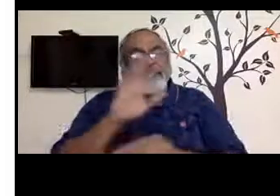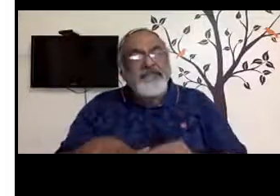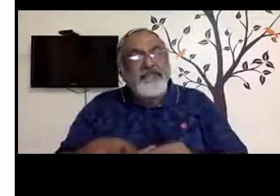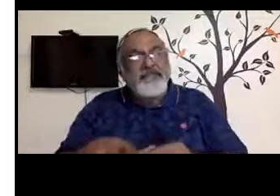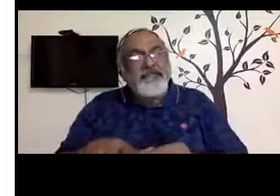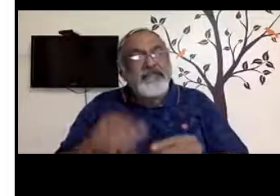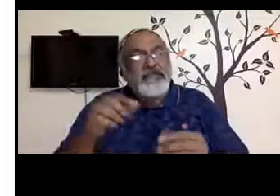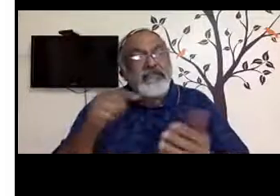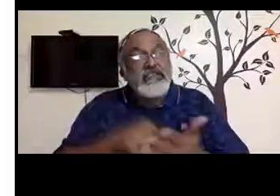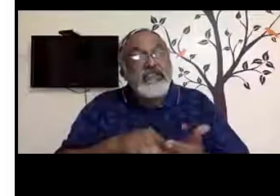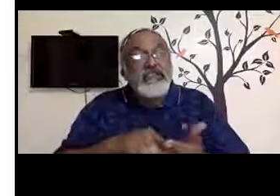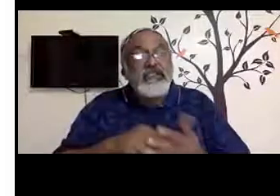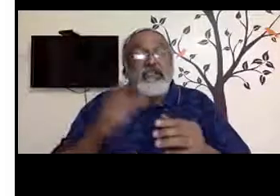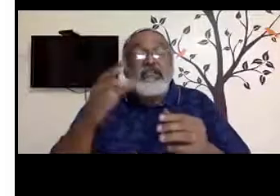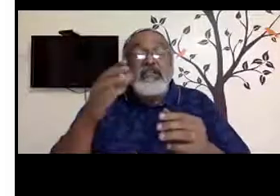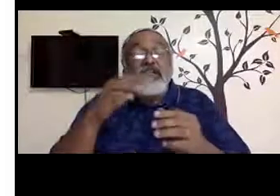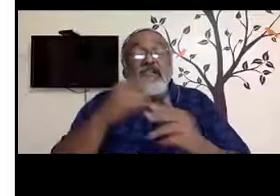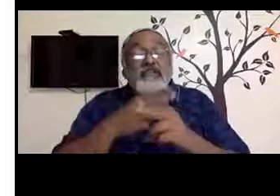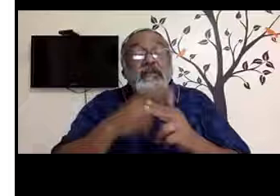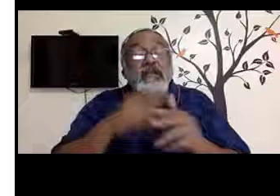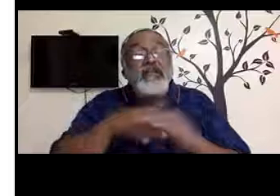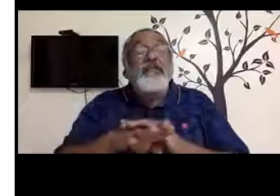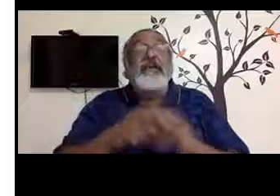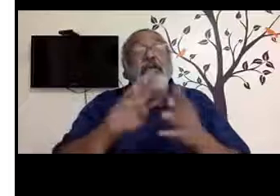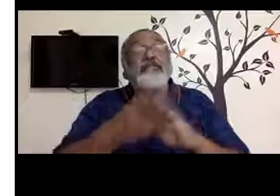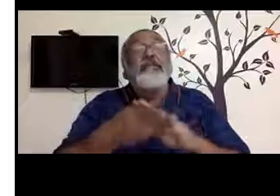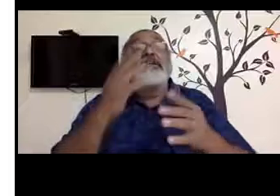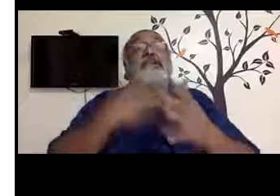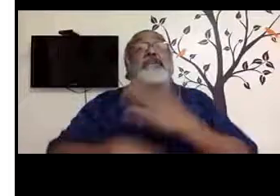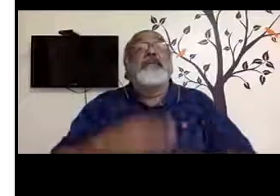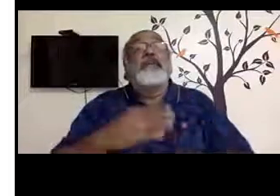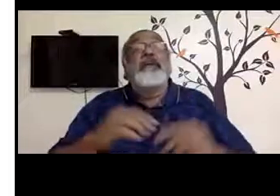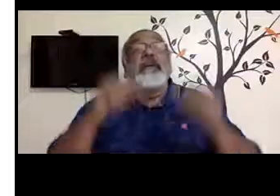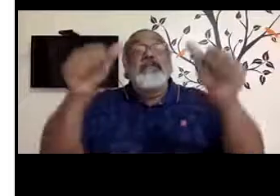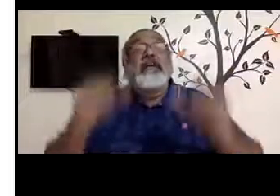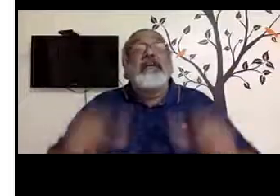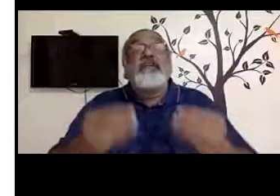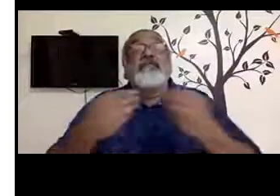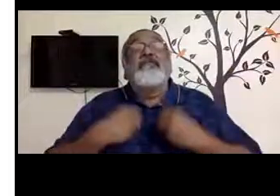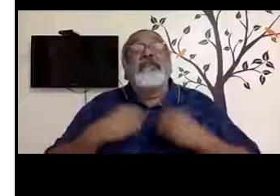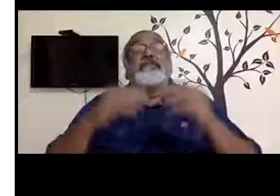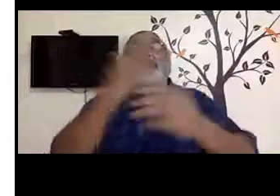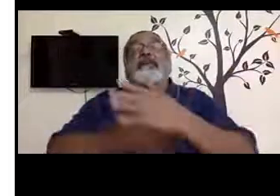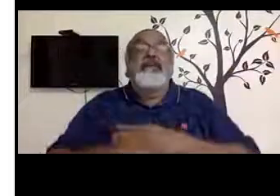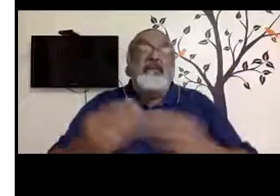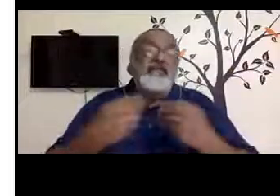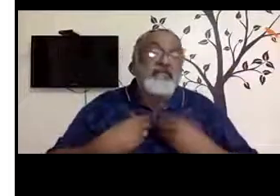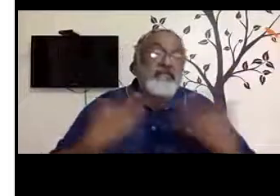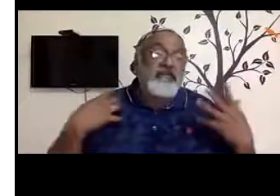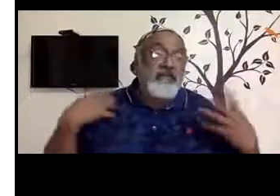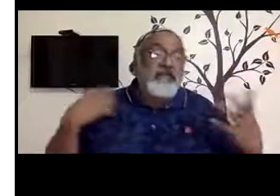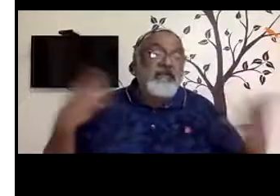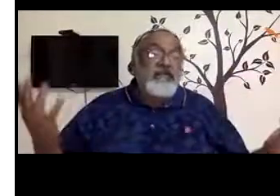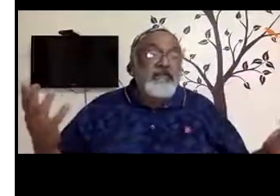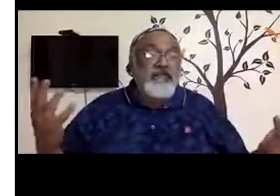get into disability, like they definitely result into disability. So specifically looking